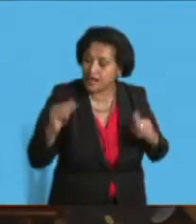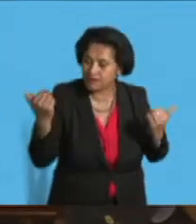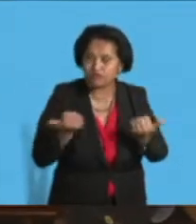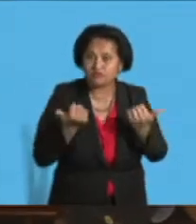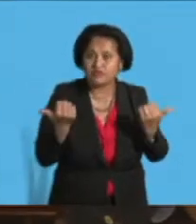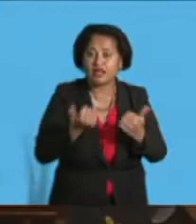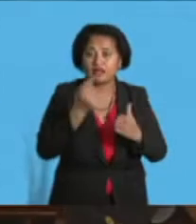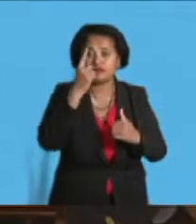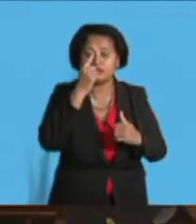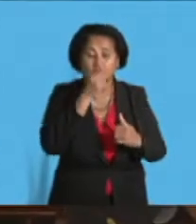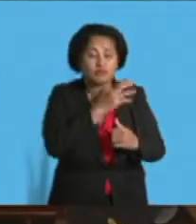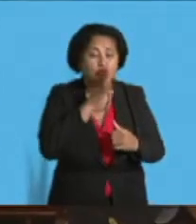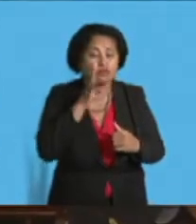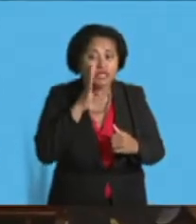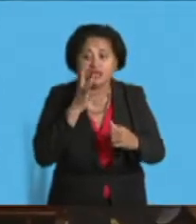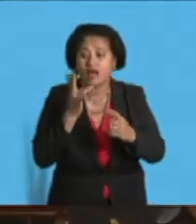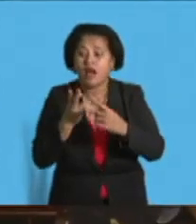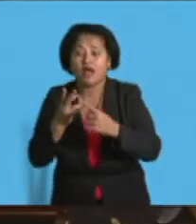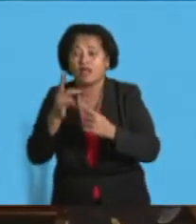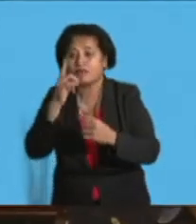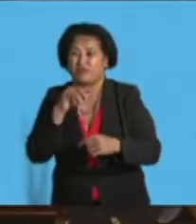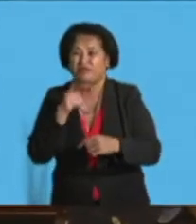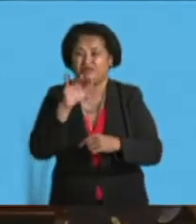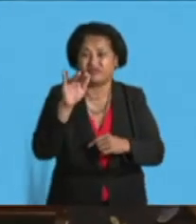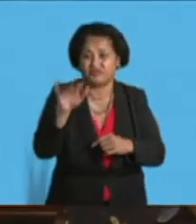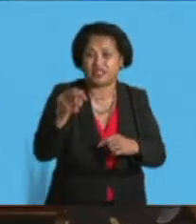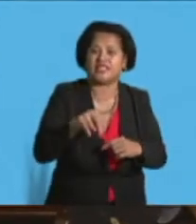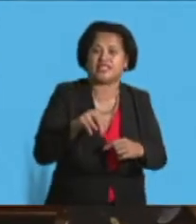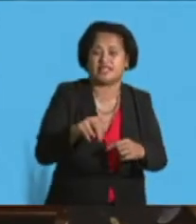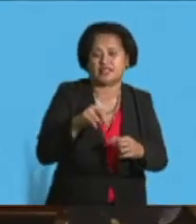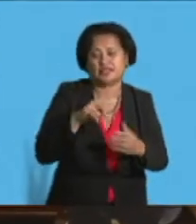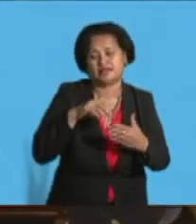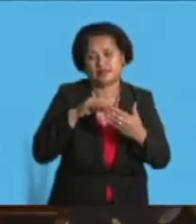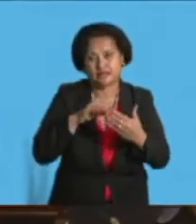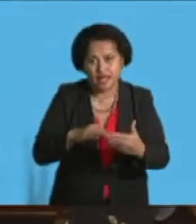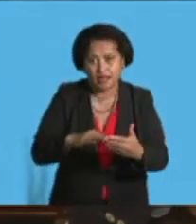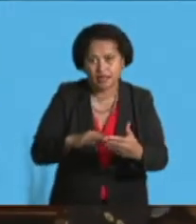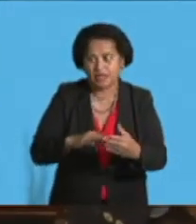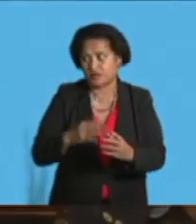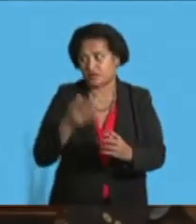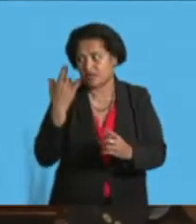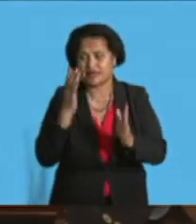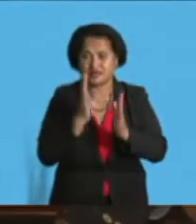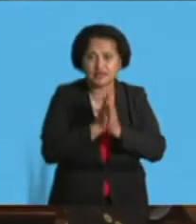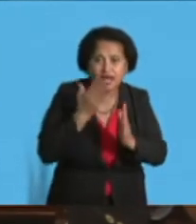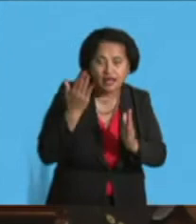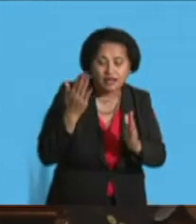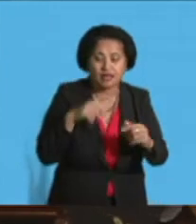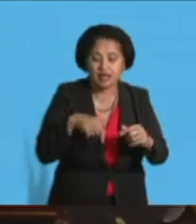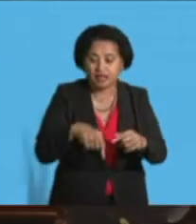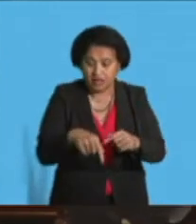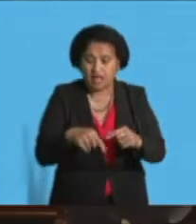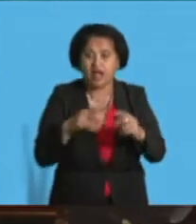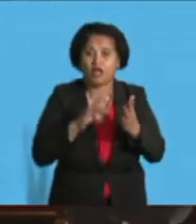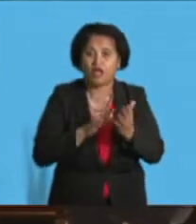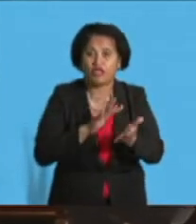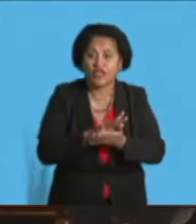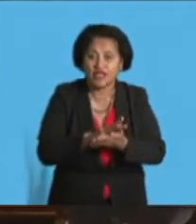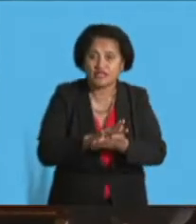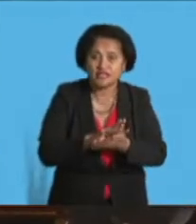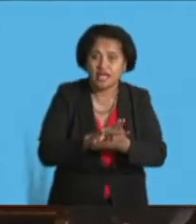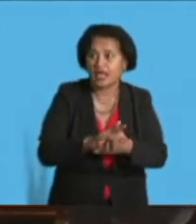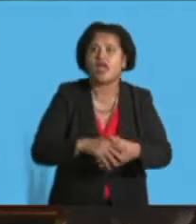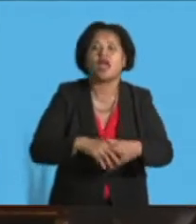and others in need of help, the Prime Minister told reporters on Sunday. Since Thursday, parts of Western Japan have received 3 times the